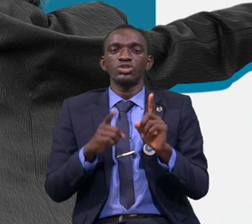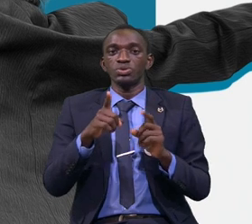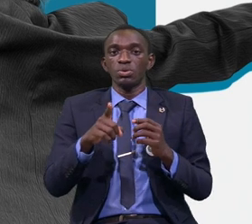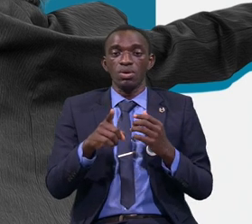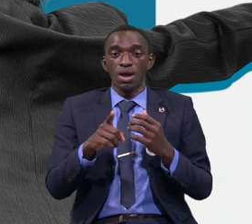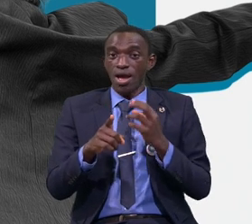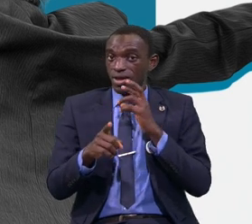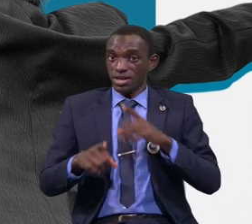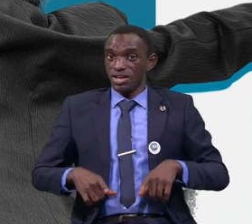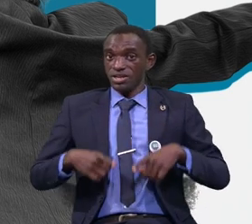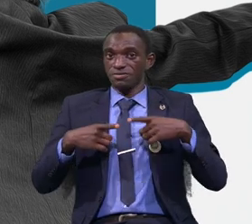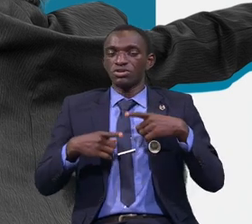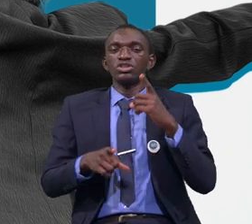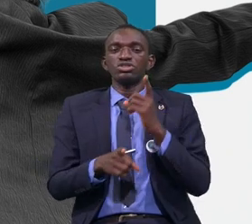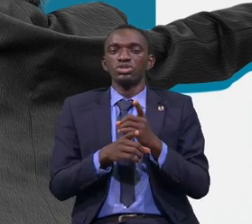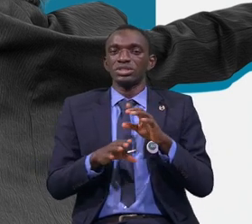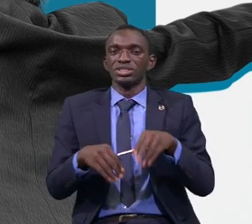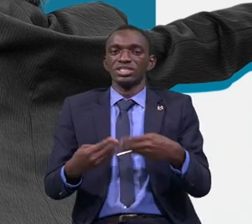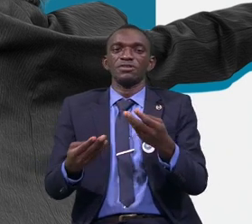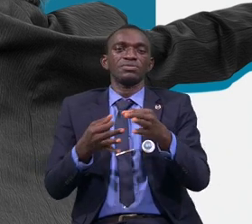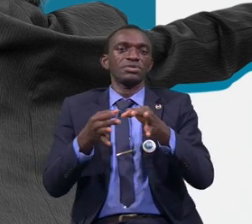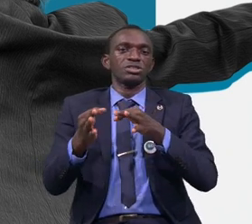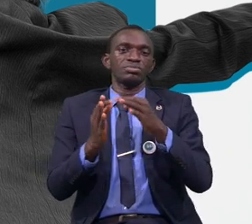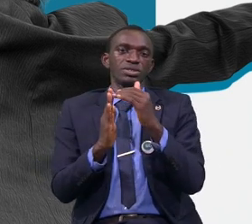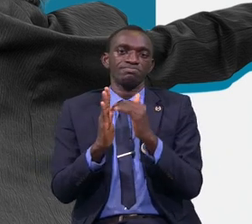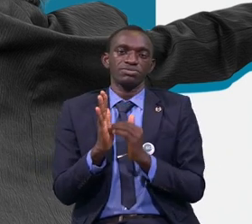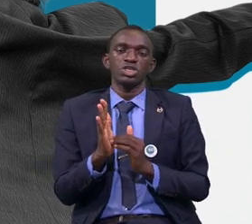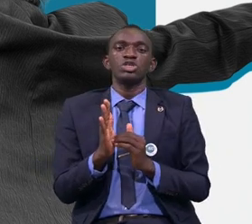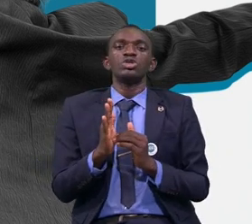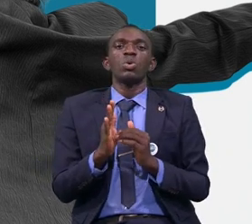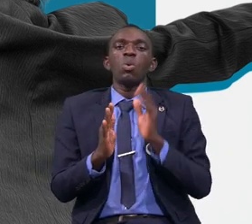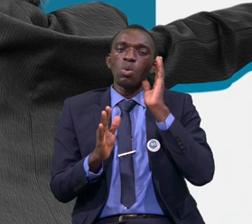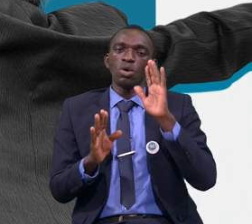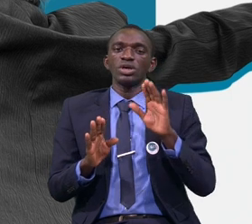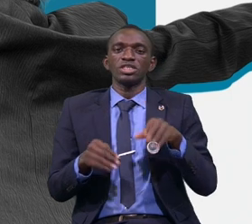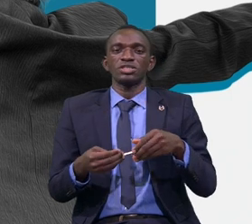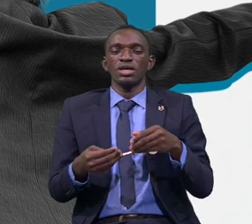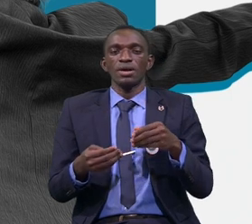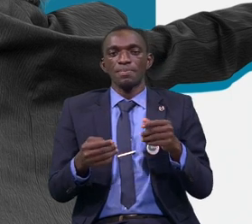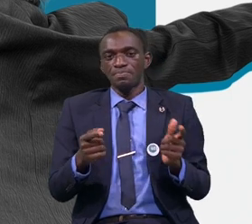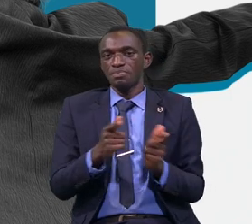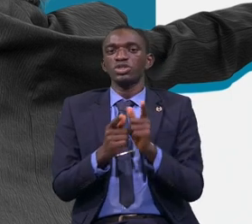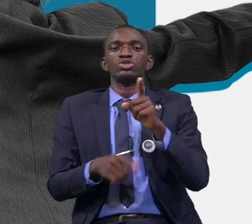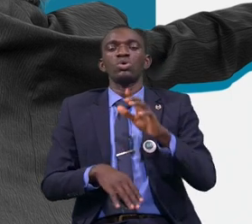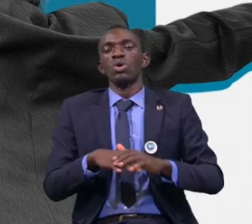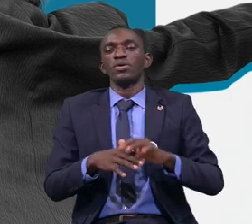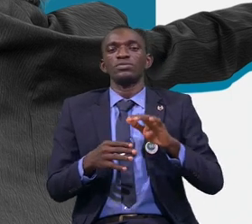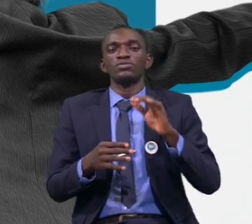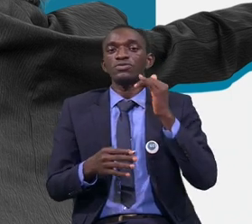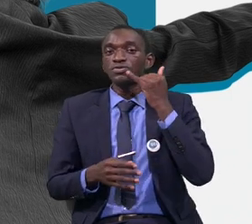contact. We'll get to you on phone. Those online, you fill the